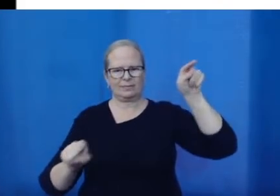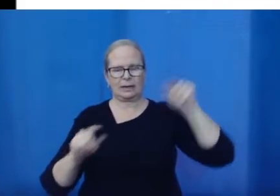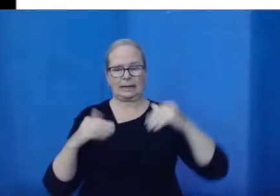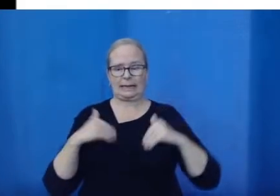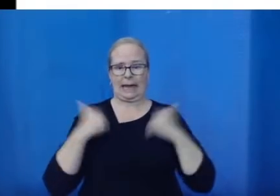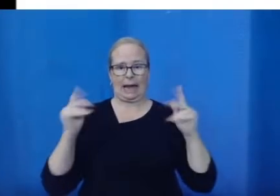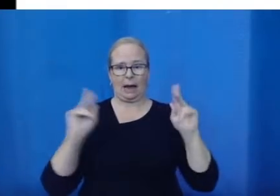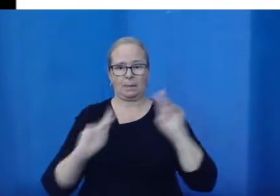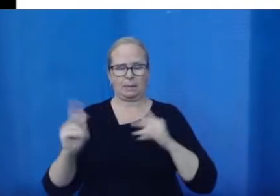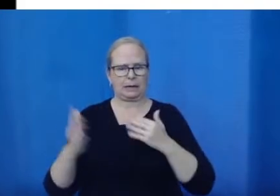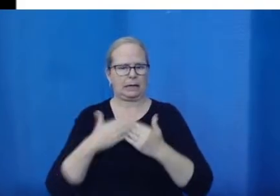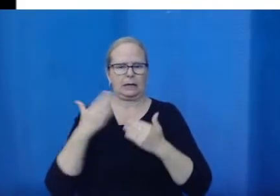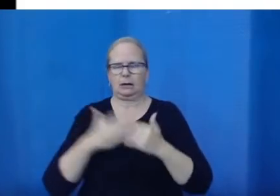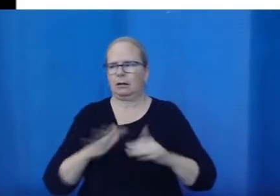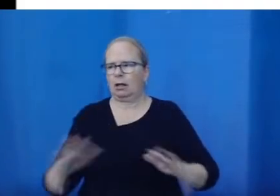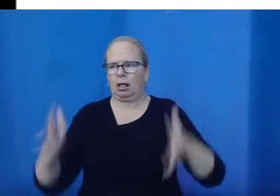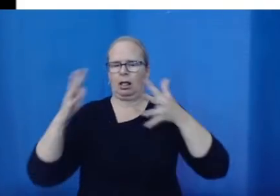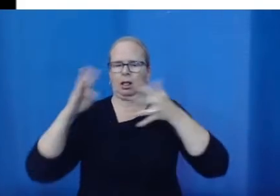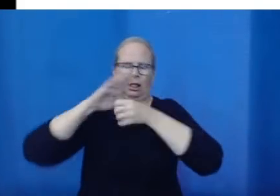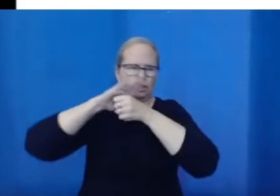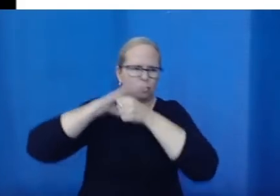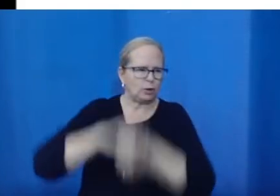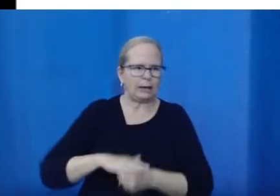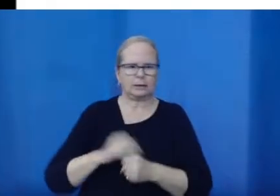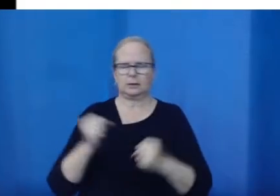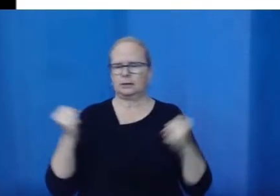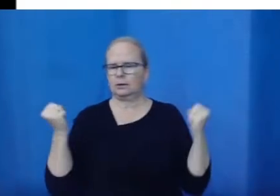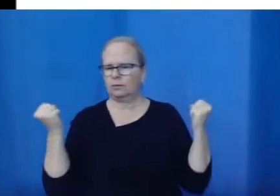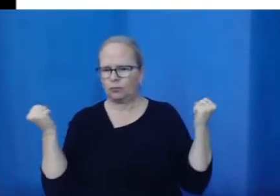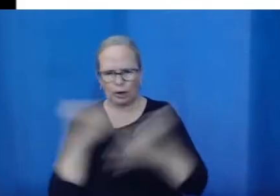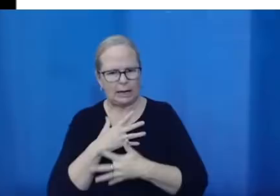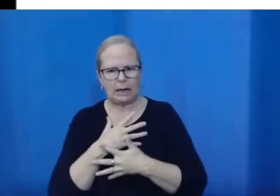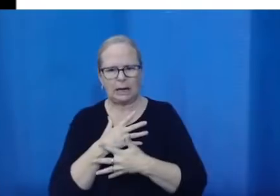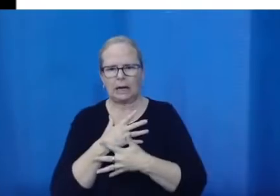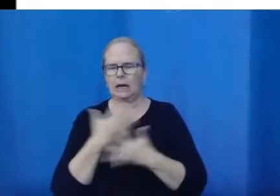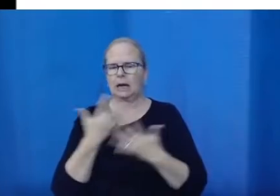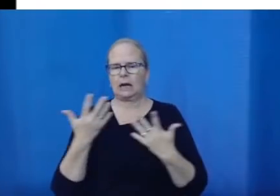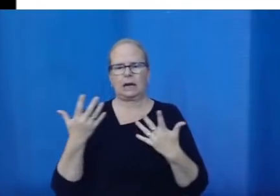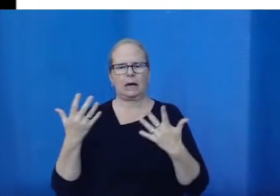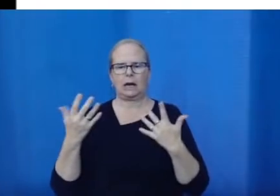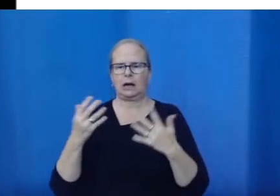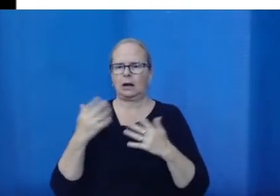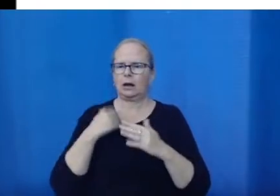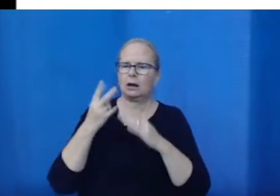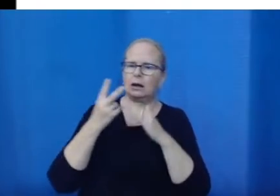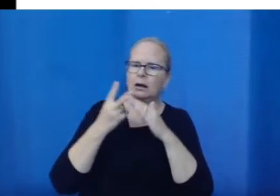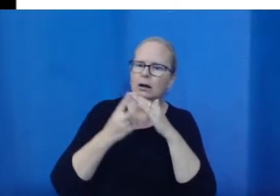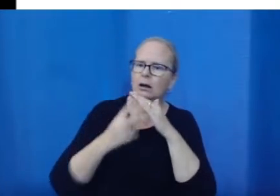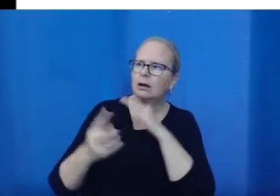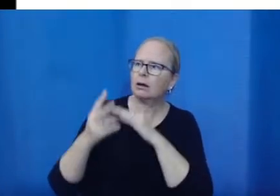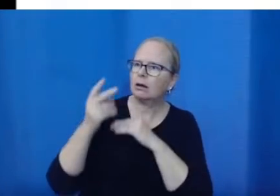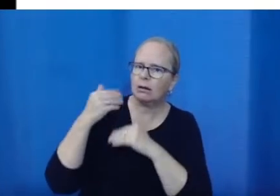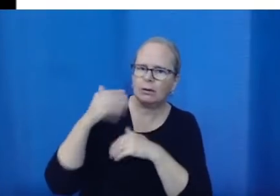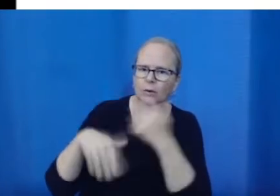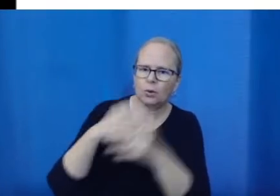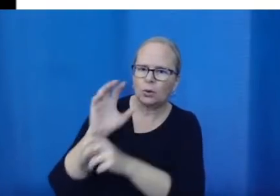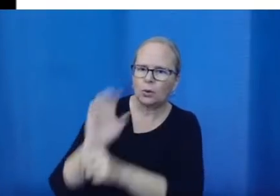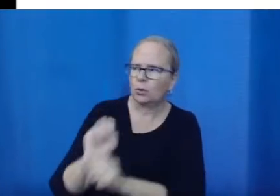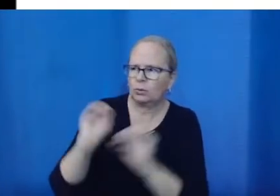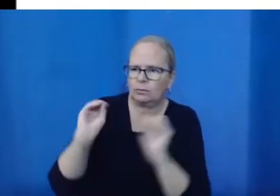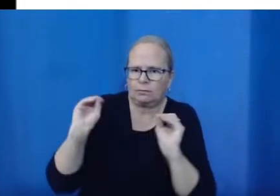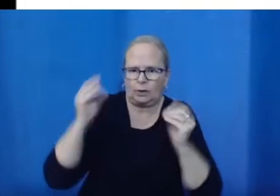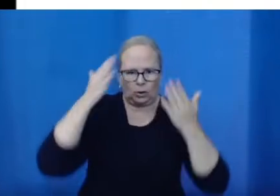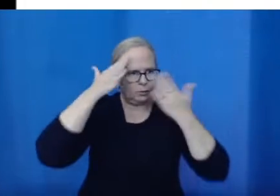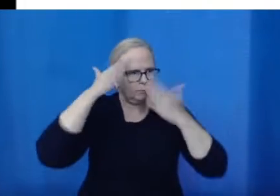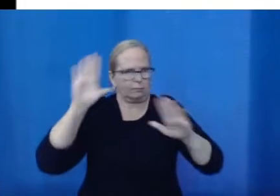have predictable sort of routines and expectations. Those are so critical for self-discipline and impulse control, and we've seen a lot